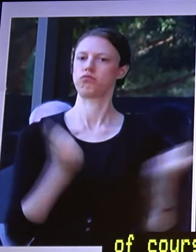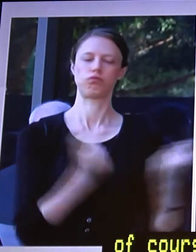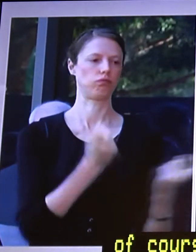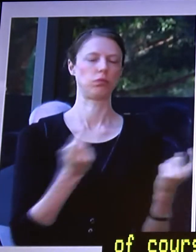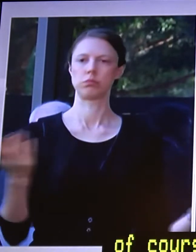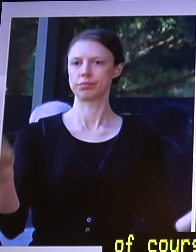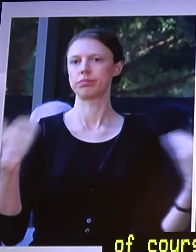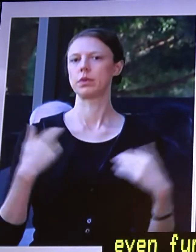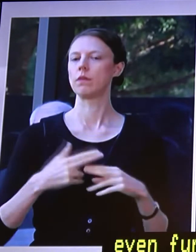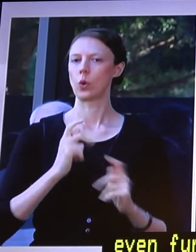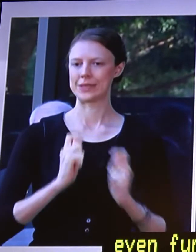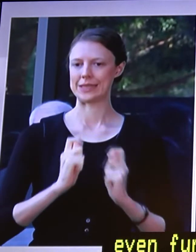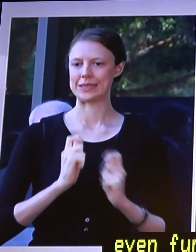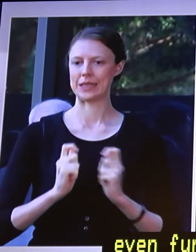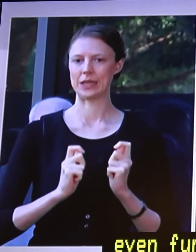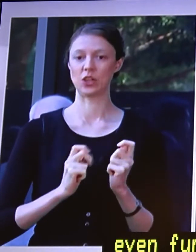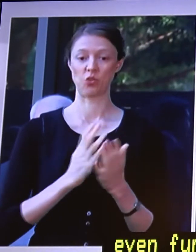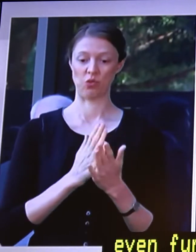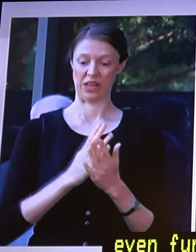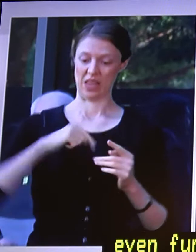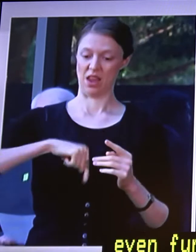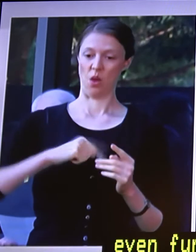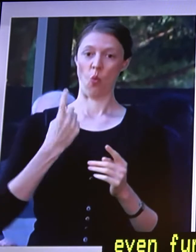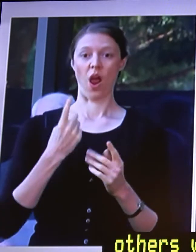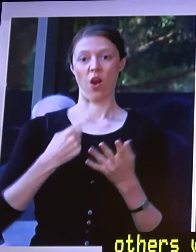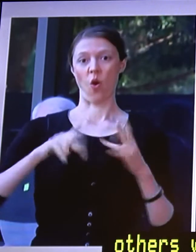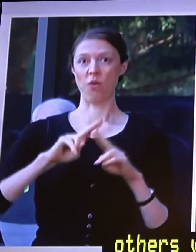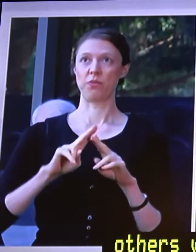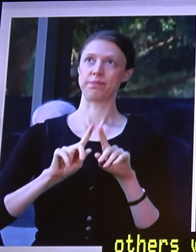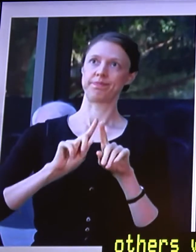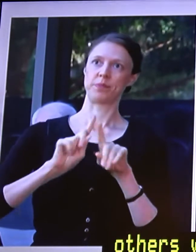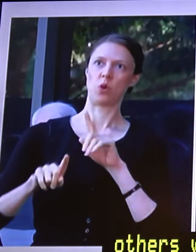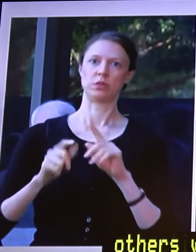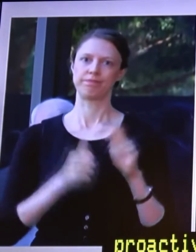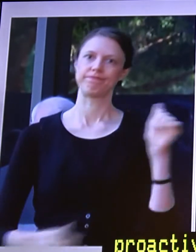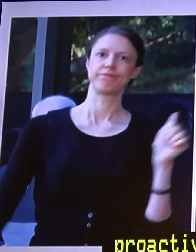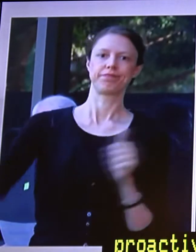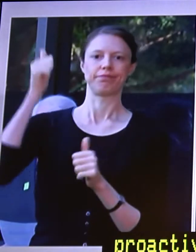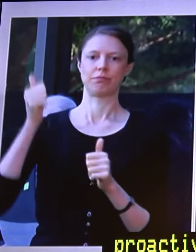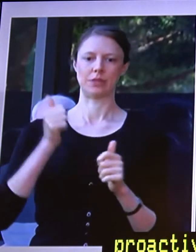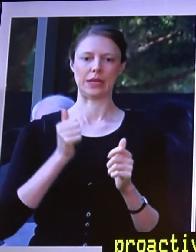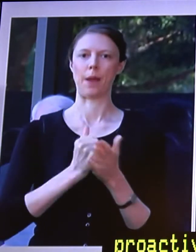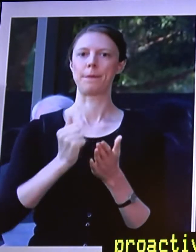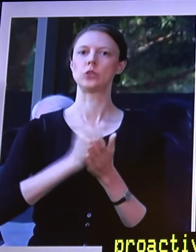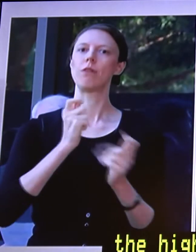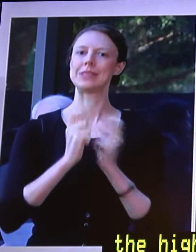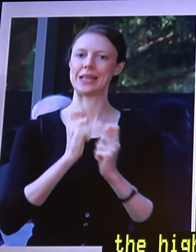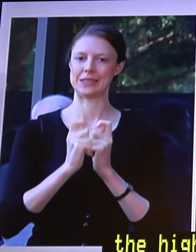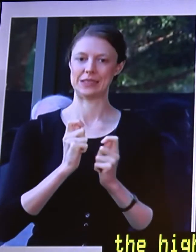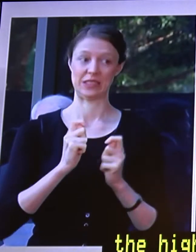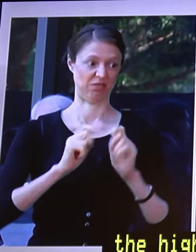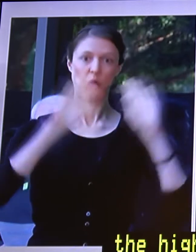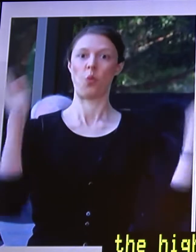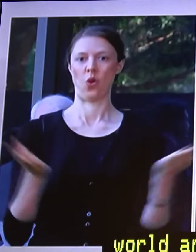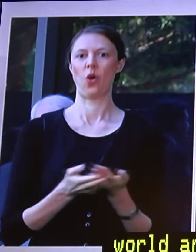tested. We have one of the highest testing rates in the world, and that's one of the reasons I believe New South Wales is in the position we are when it